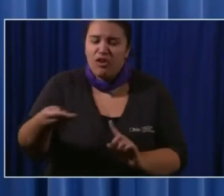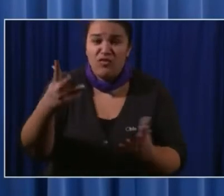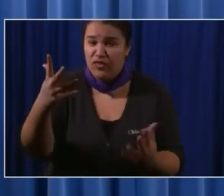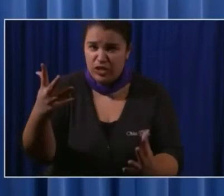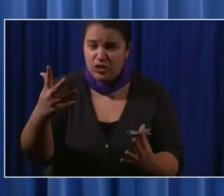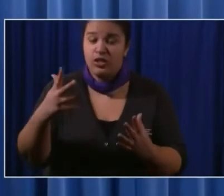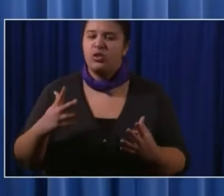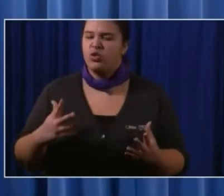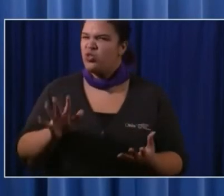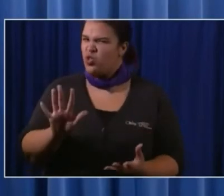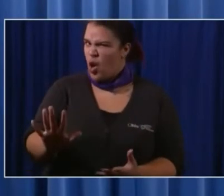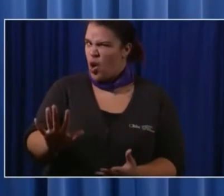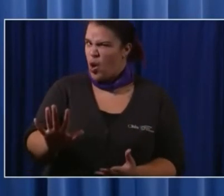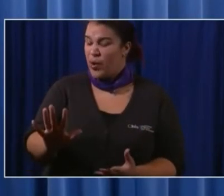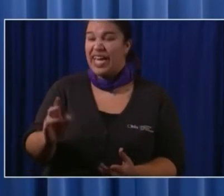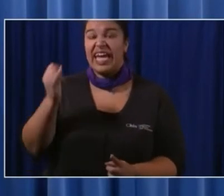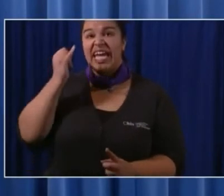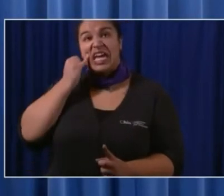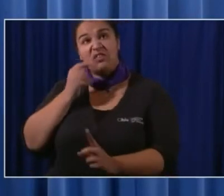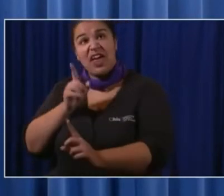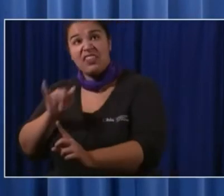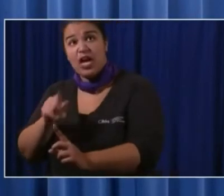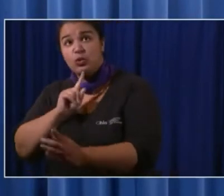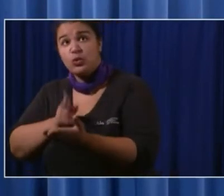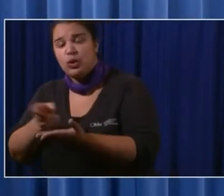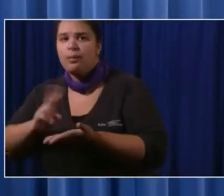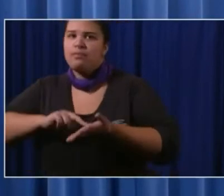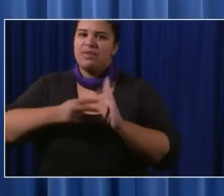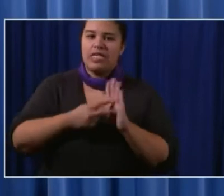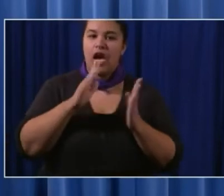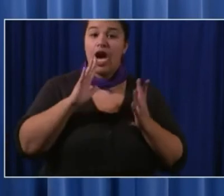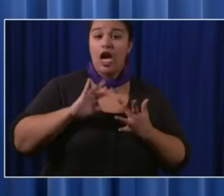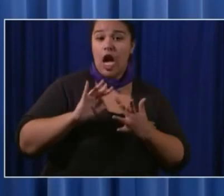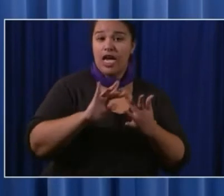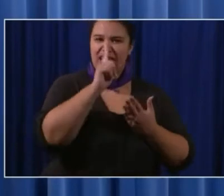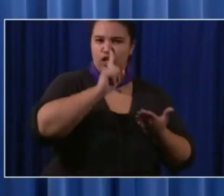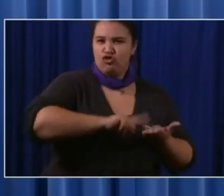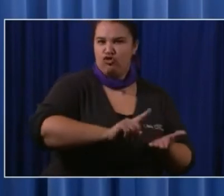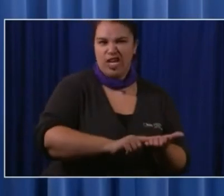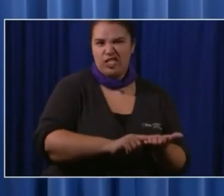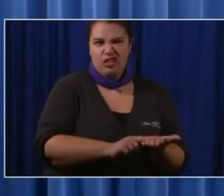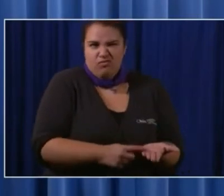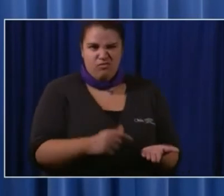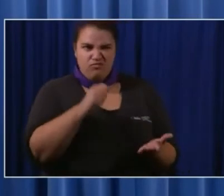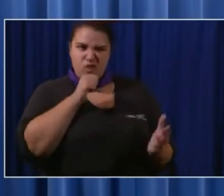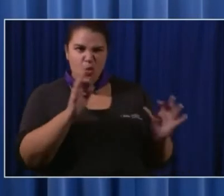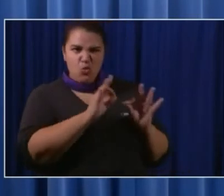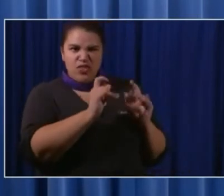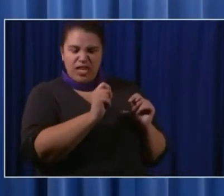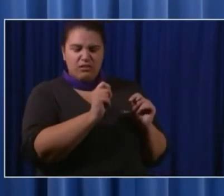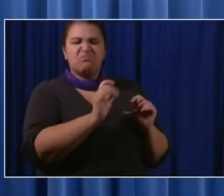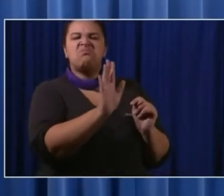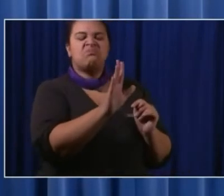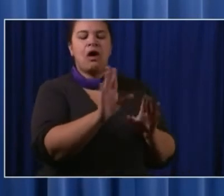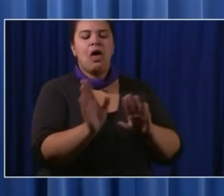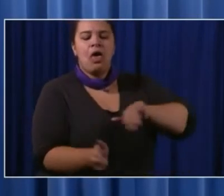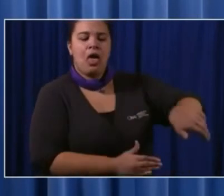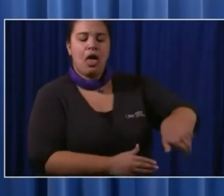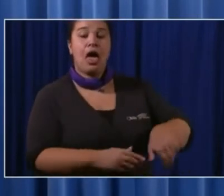nearly impossible based on sheer numbers alone, and that we should be hyper-focused on antibody testing to understand the